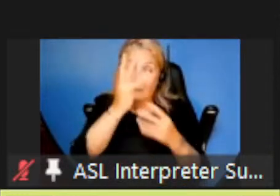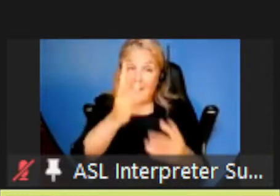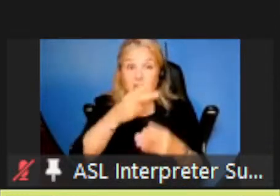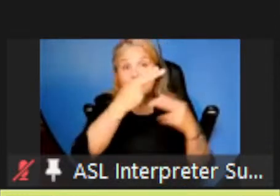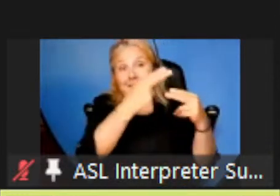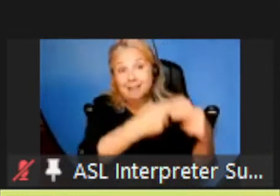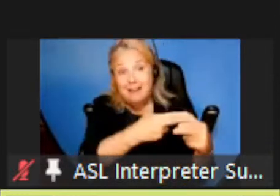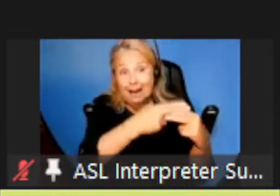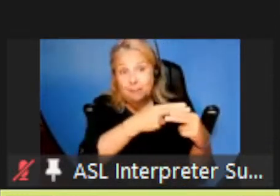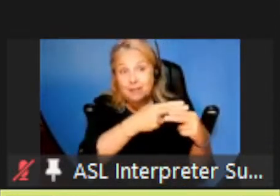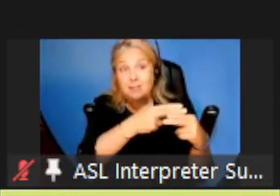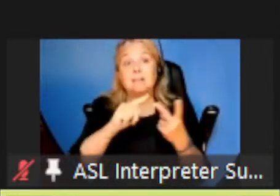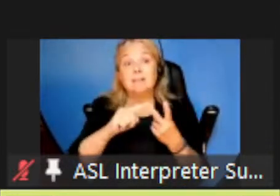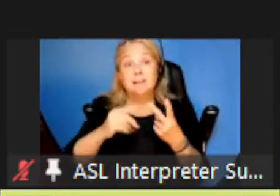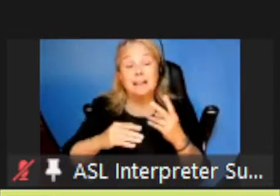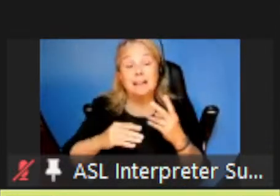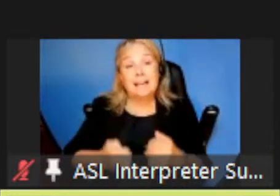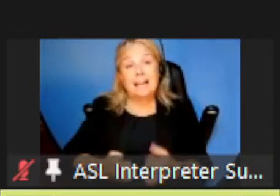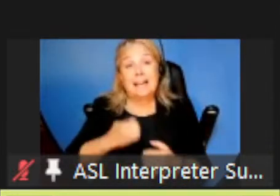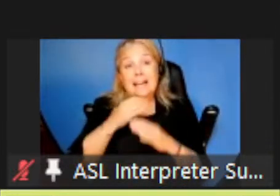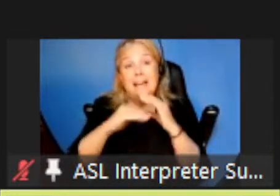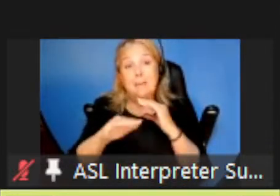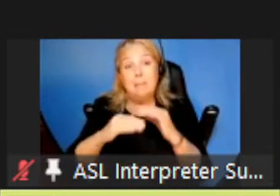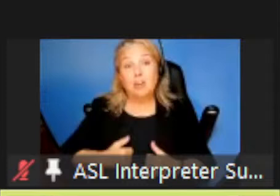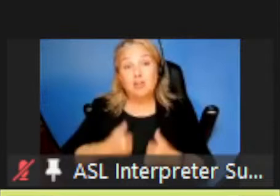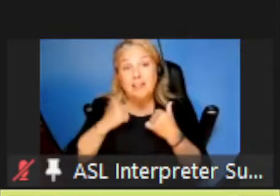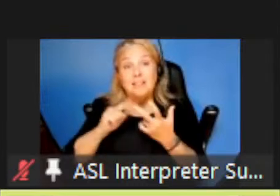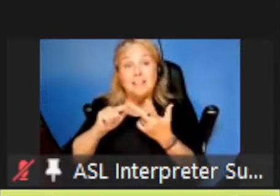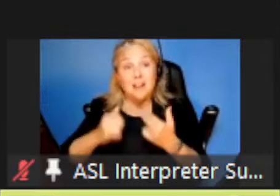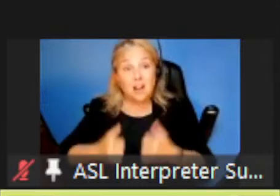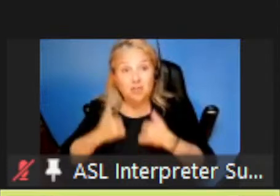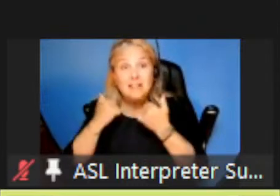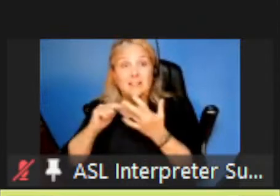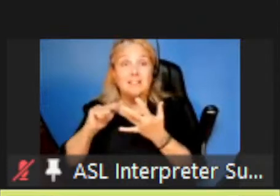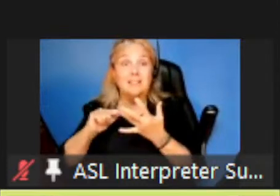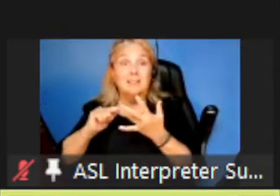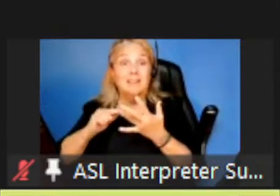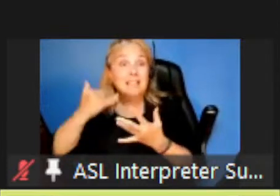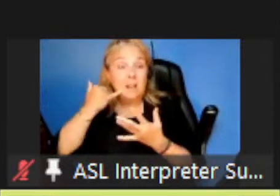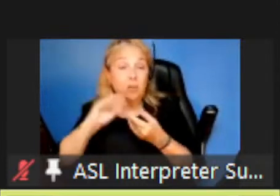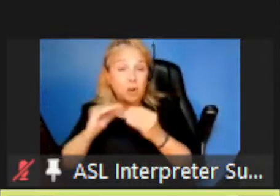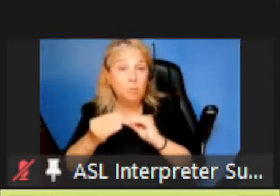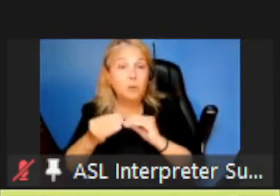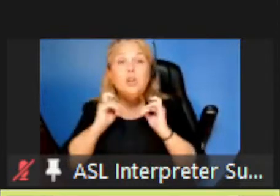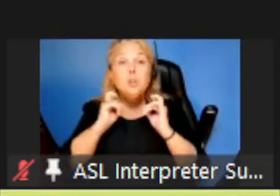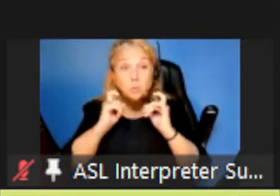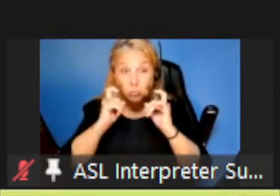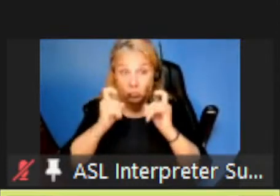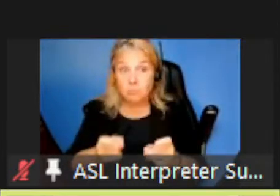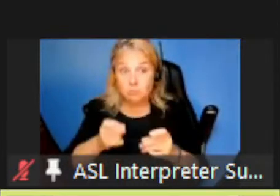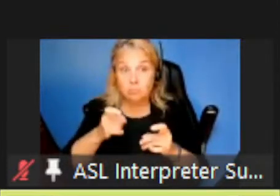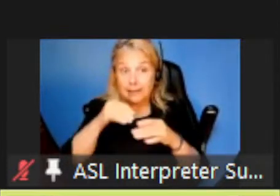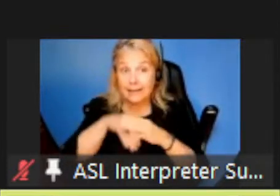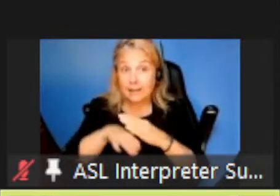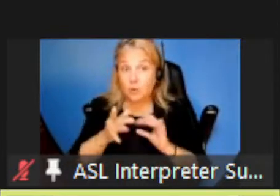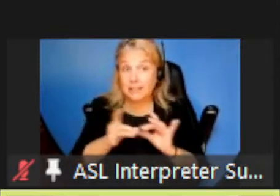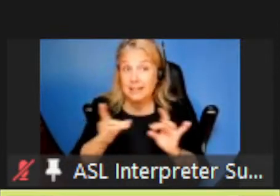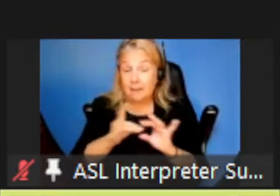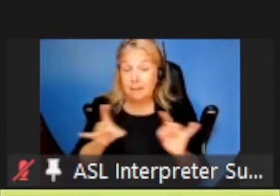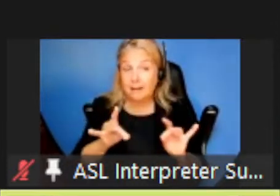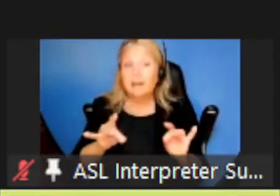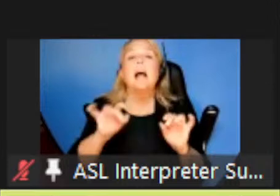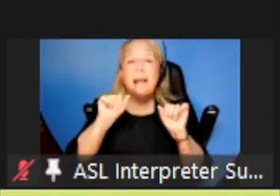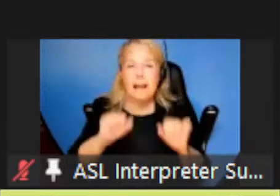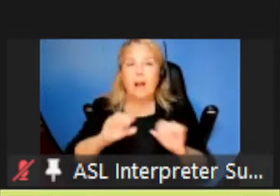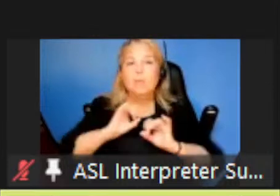email addresses, telephone numbers that you provide in the statement, are releasable to the